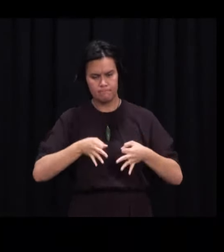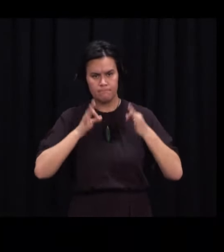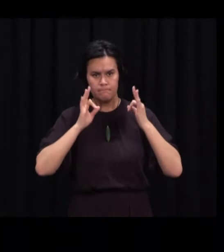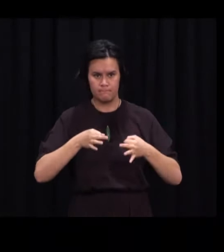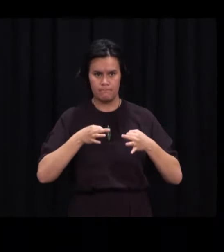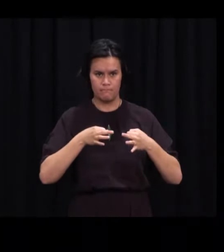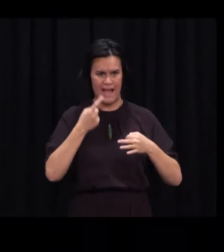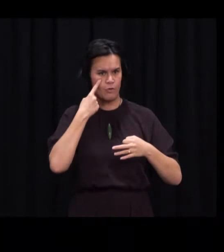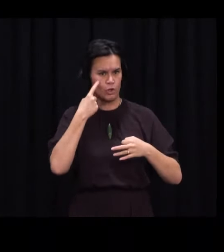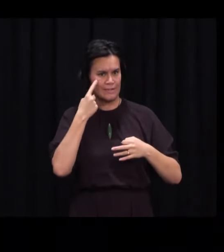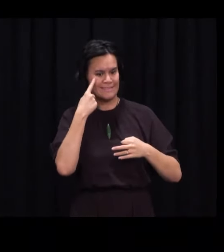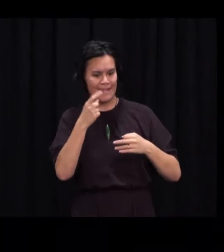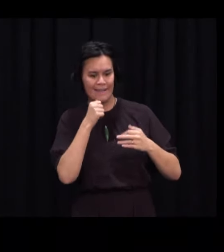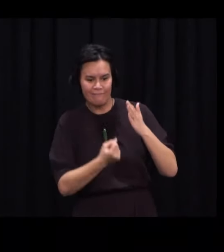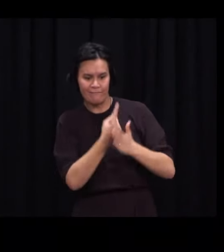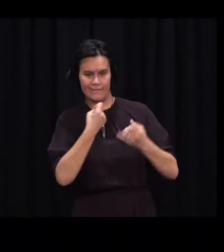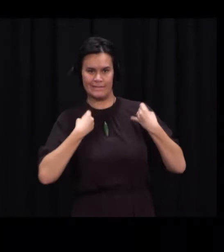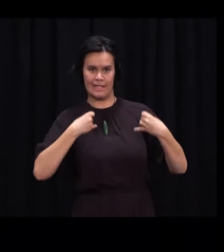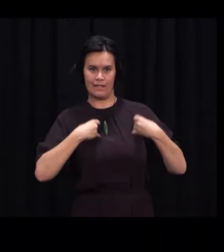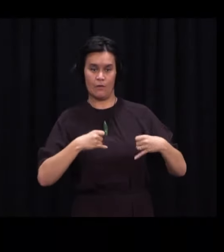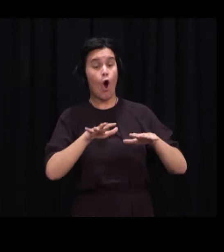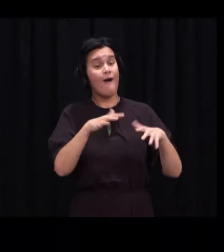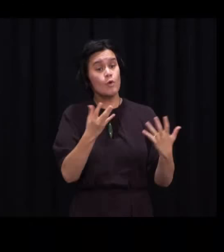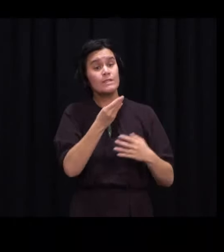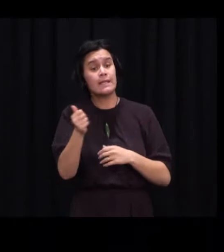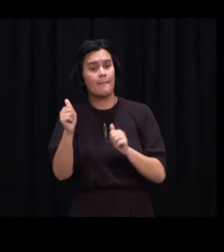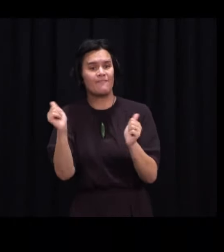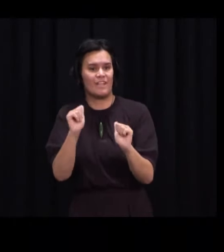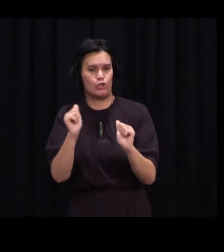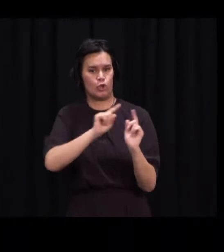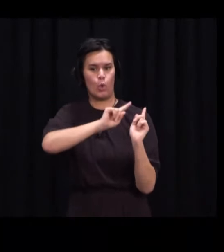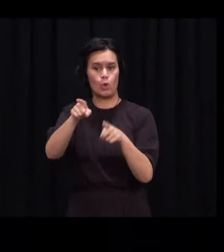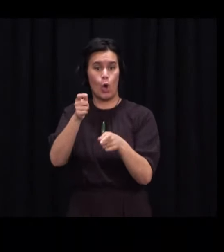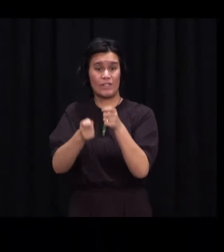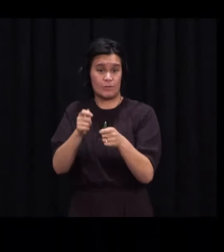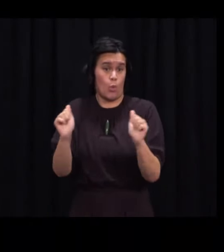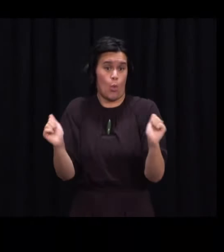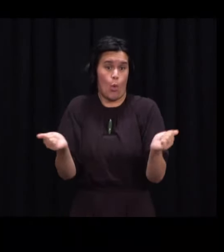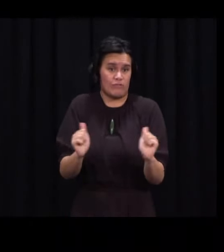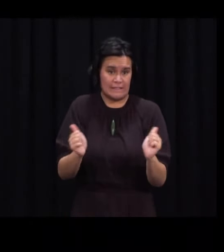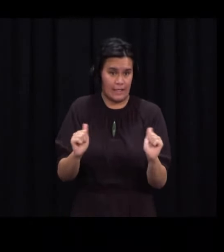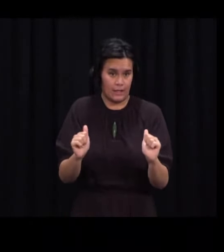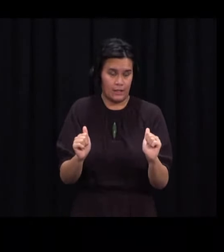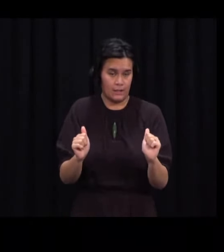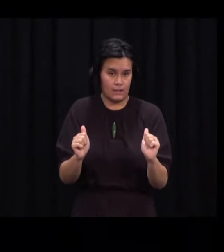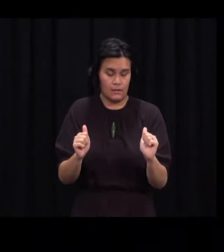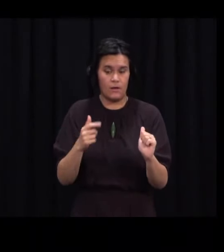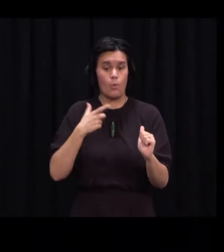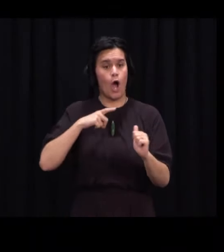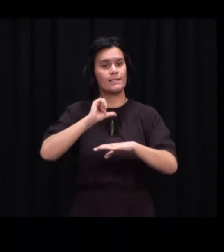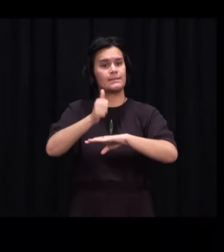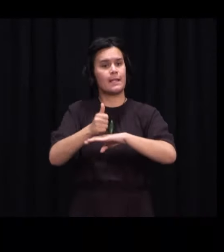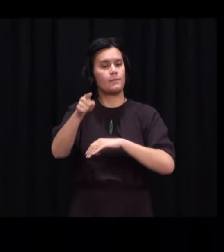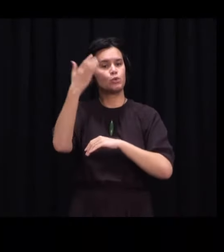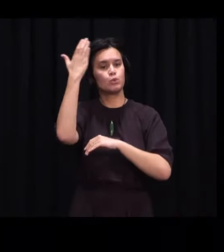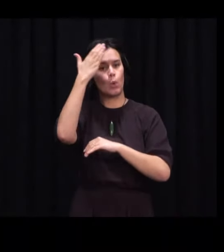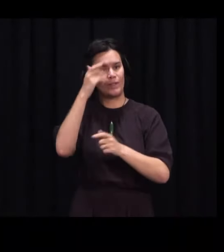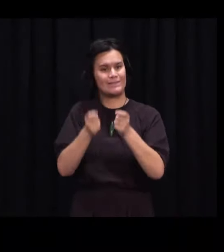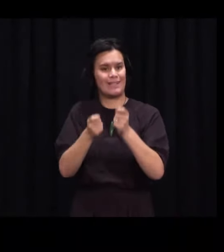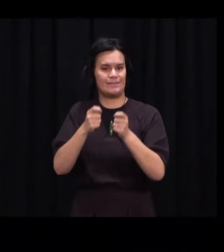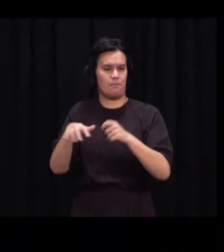people will, of course, already be involved in the testing that is happening of the school community from Mangatangi School,